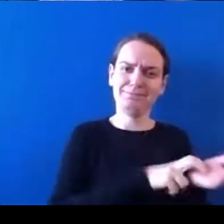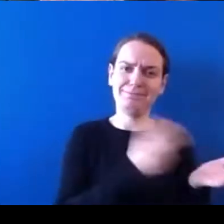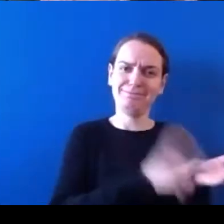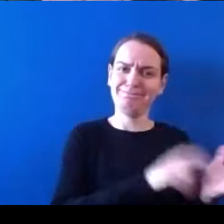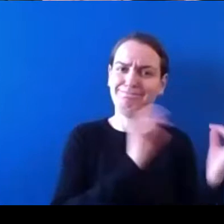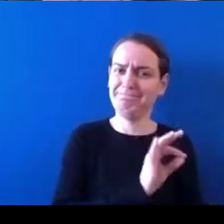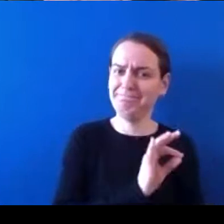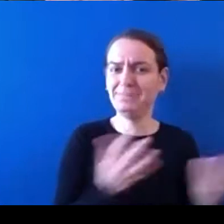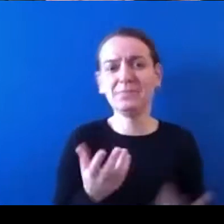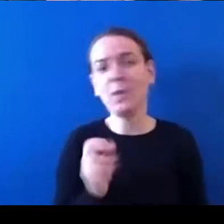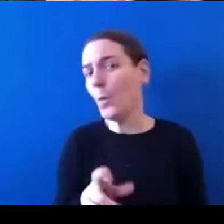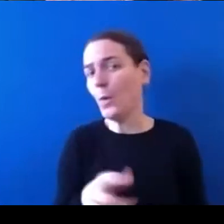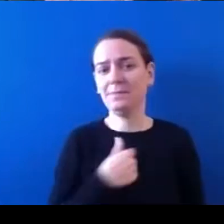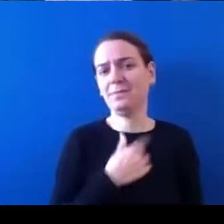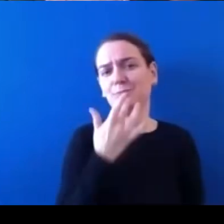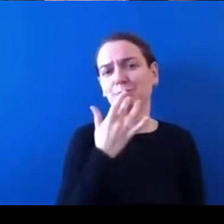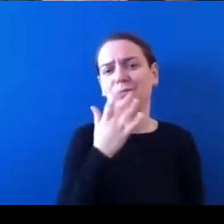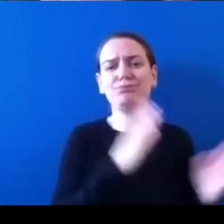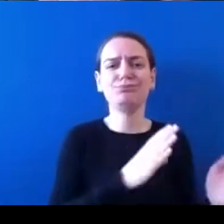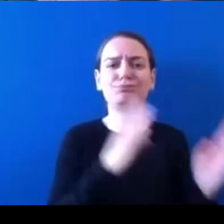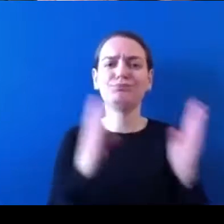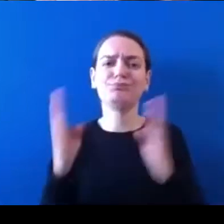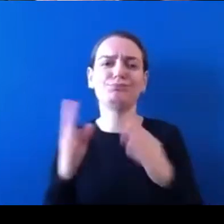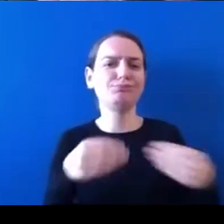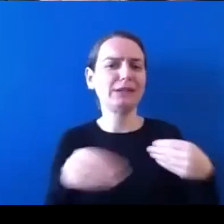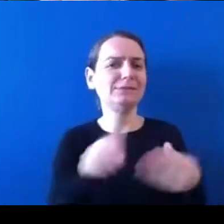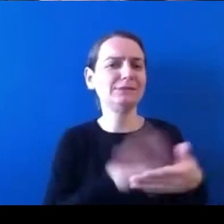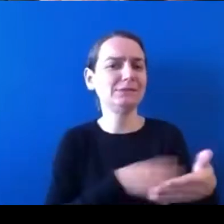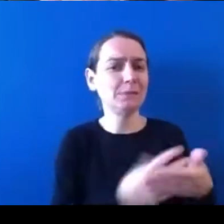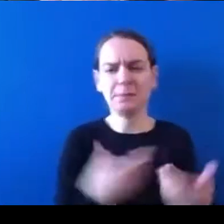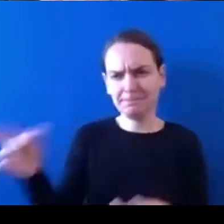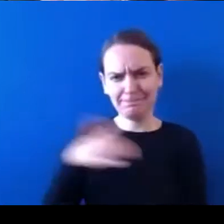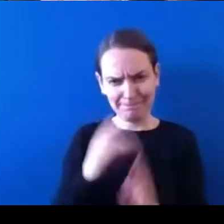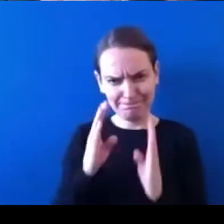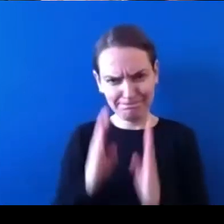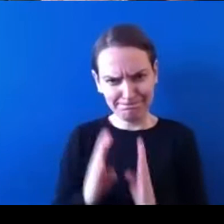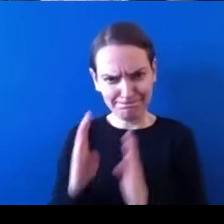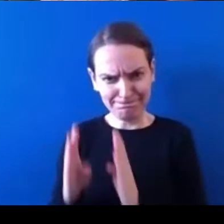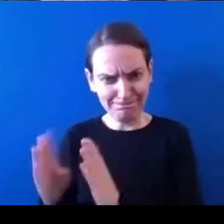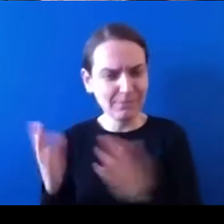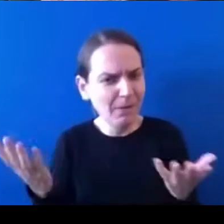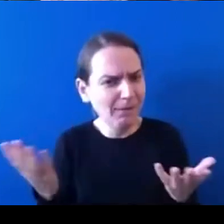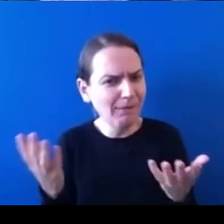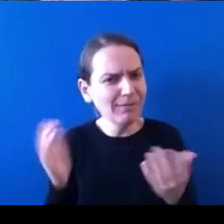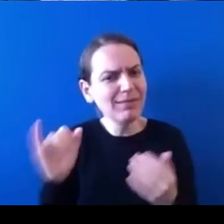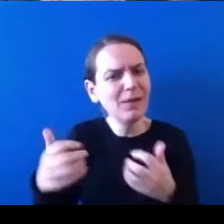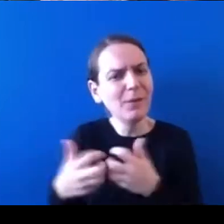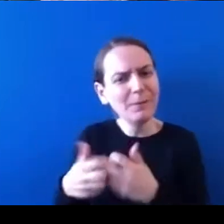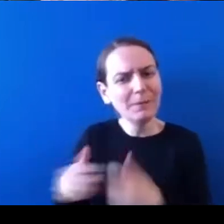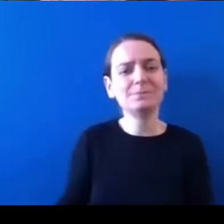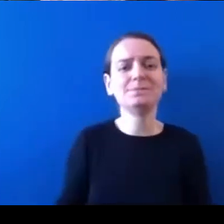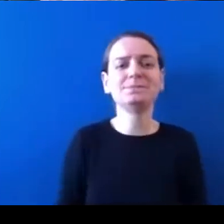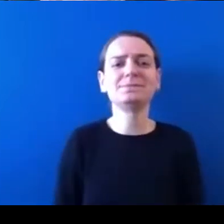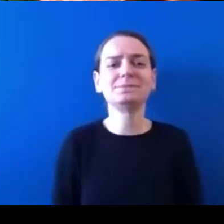daughter in their freshman dorm, and they met for the first time, though they had communicated over